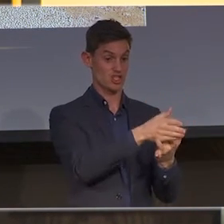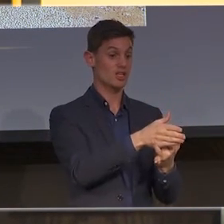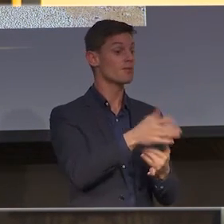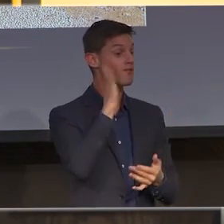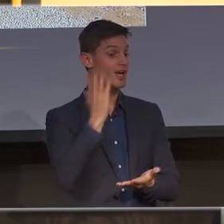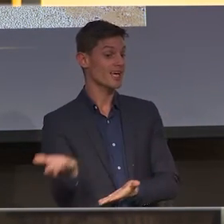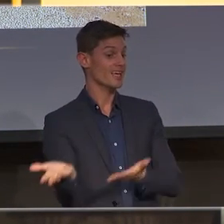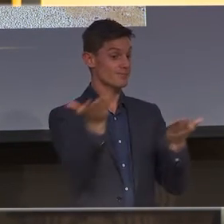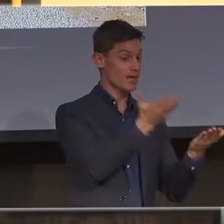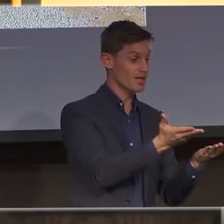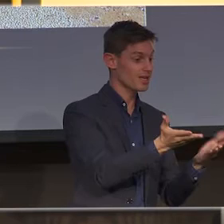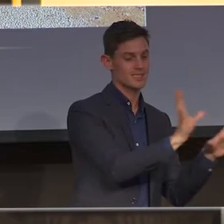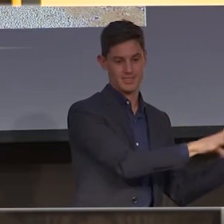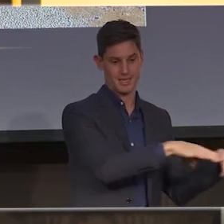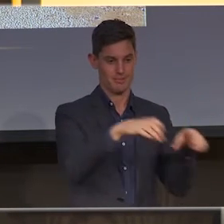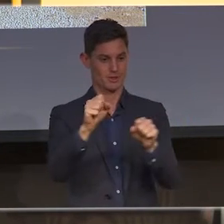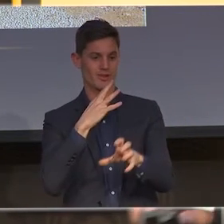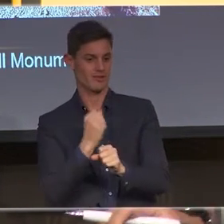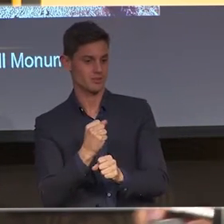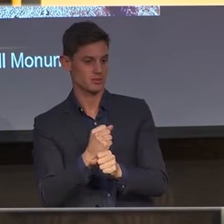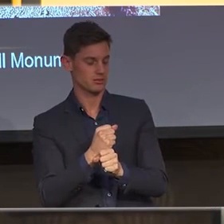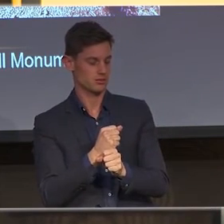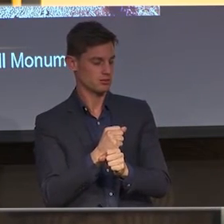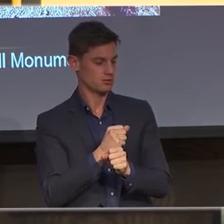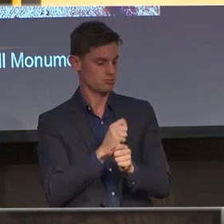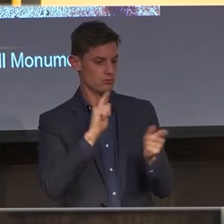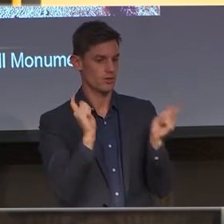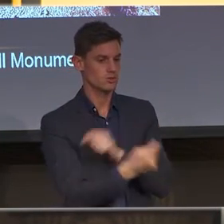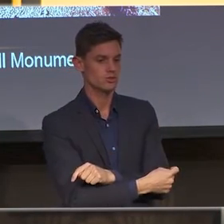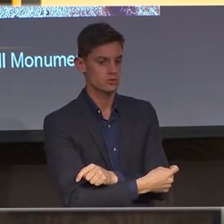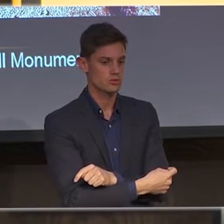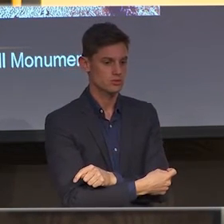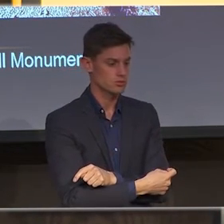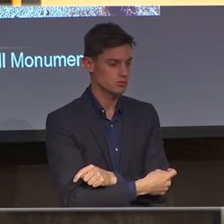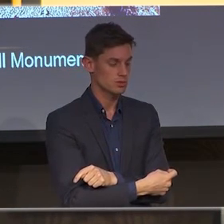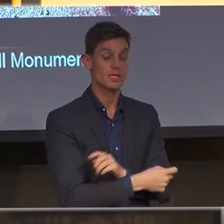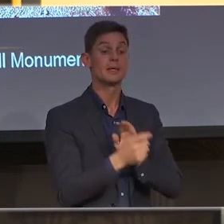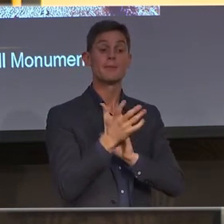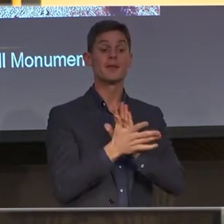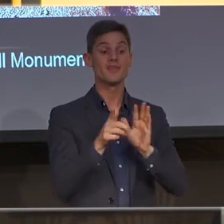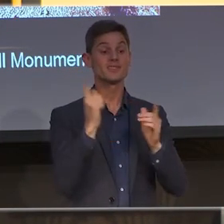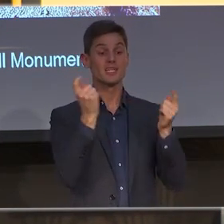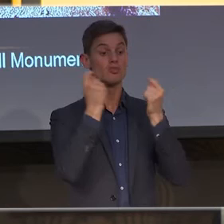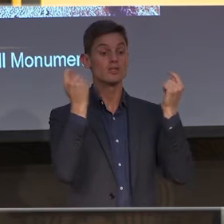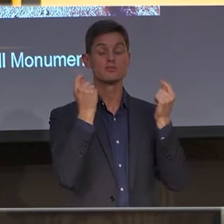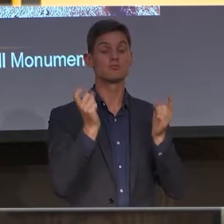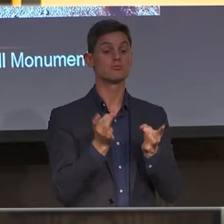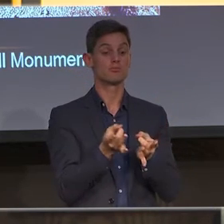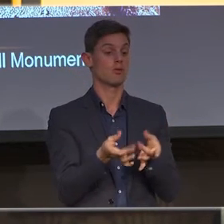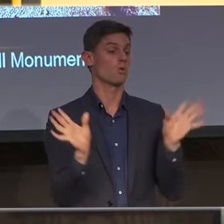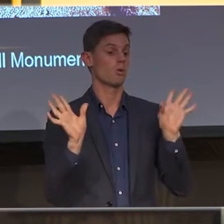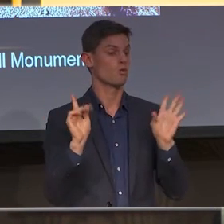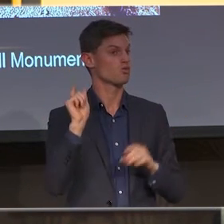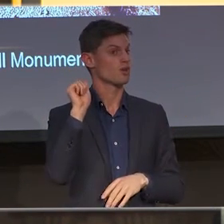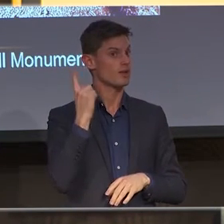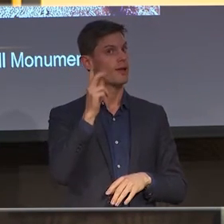and communities back to the government. The celebration, therefore, was heavily tainted with the reality of